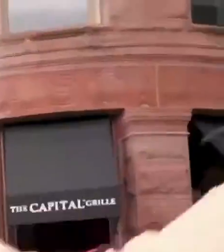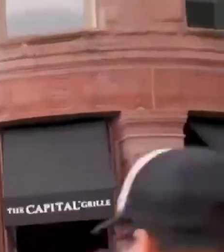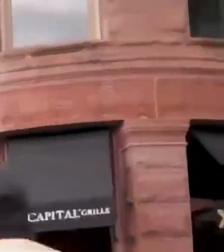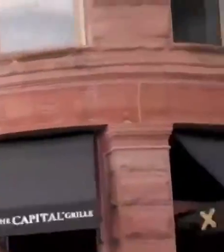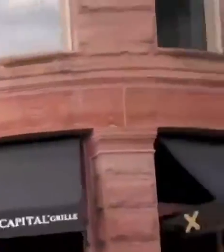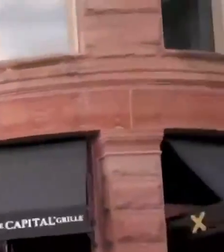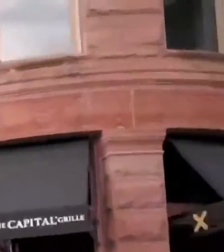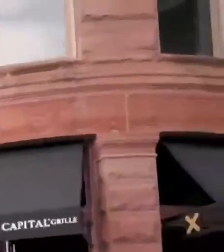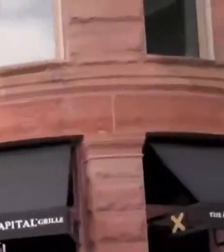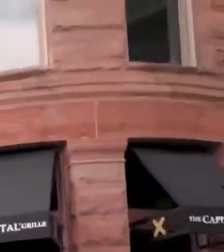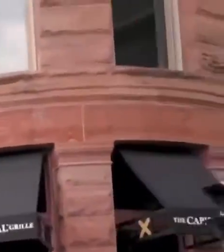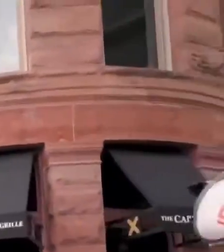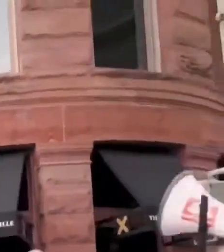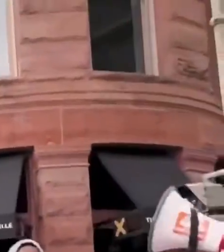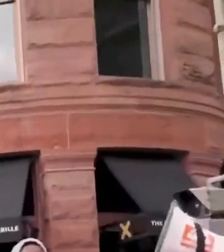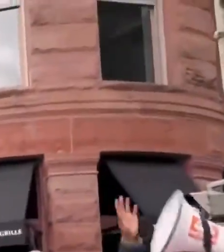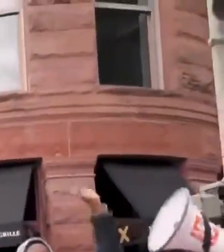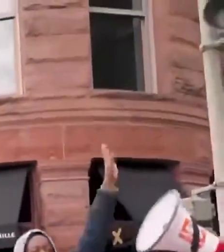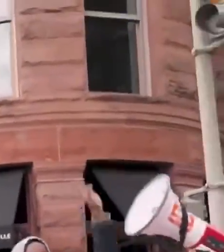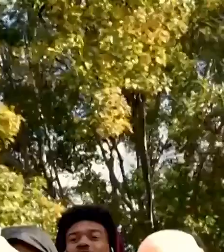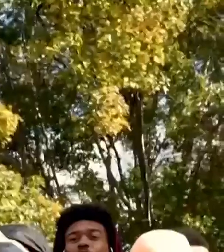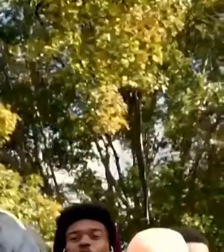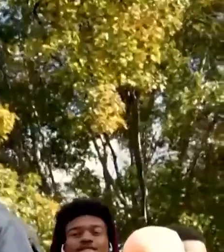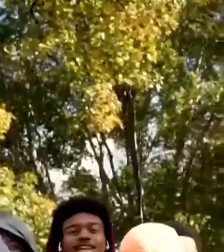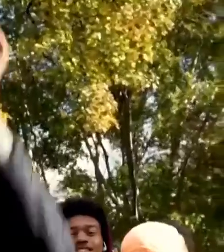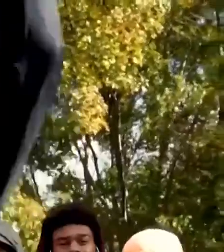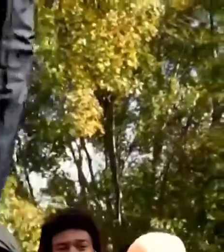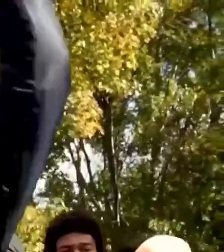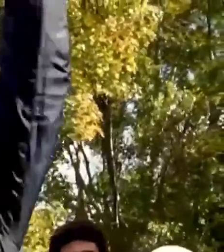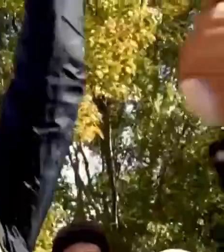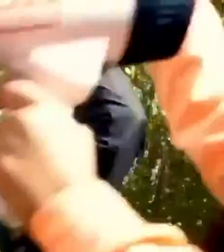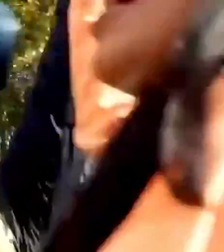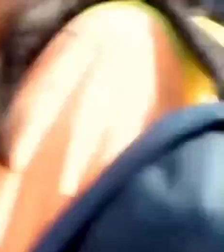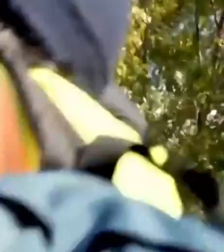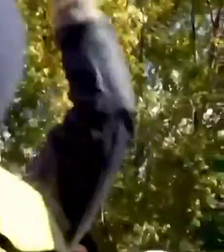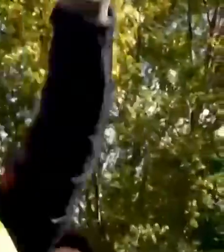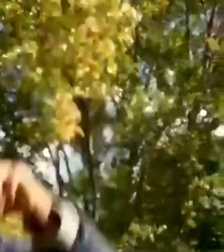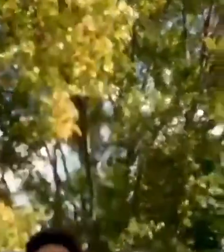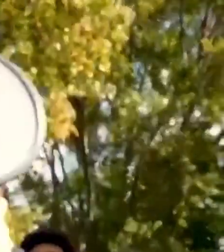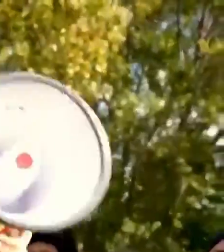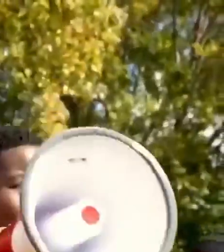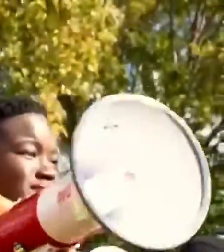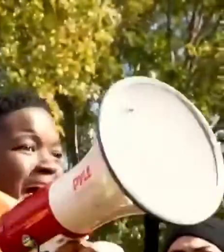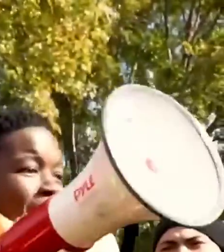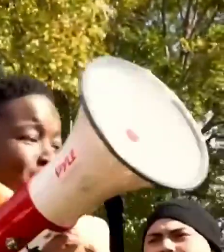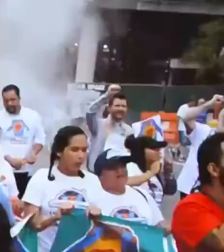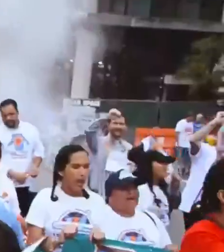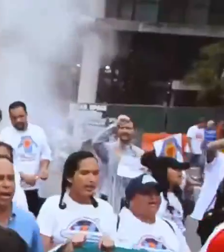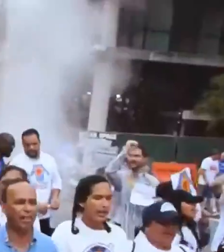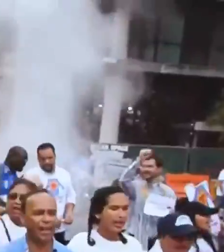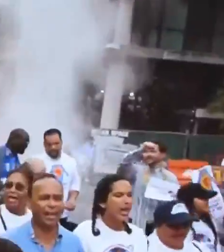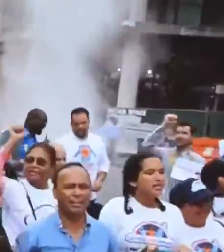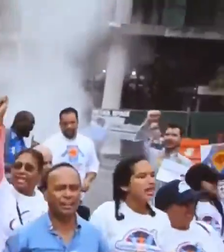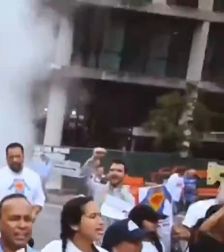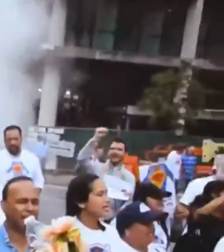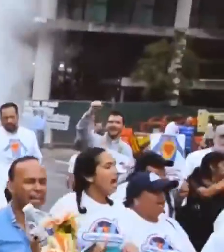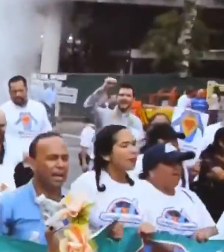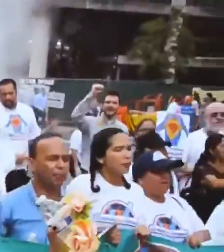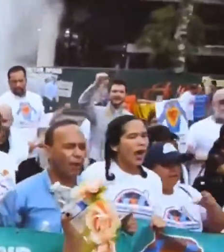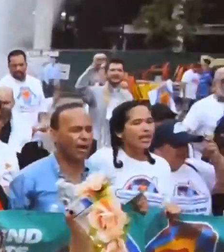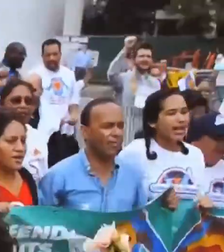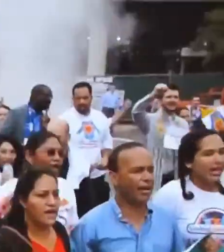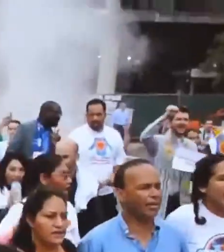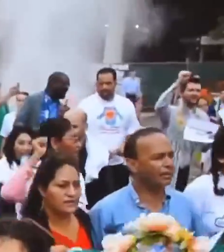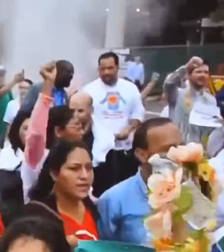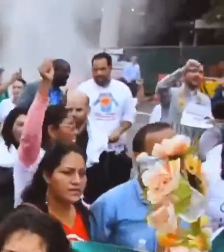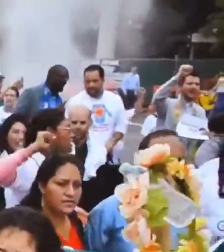color, have never stayed quiet. We have marched. We have rallied, we have defied injustice and fought back. This energy and this spirit